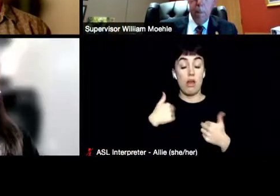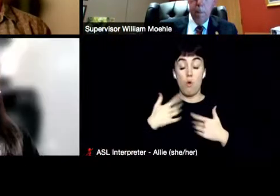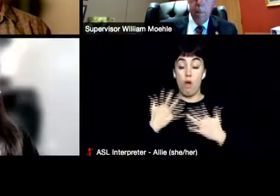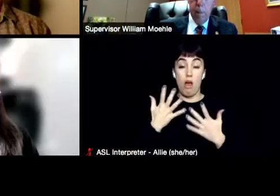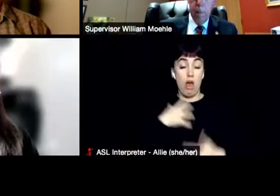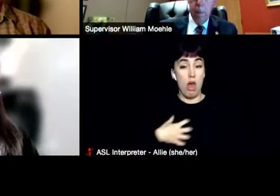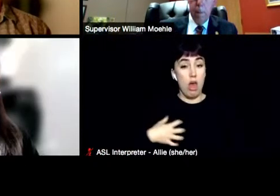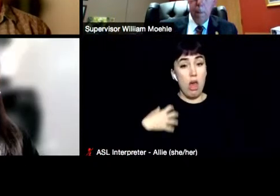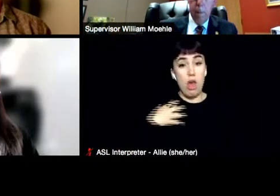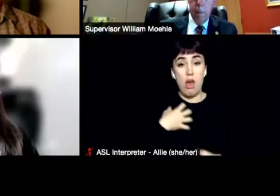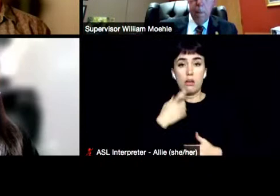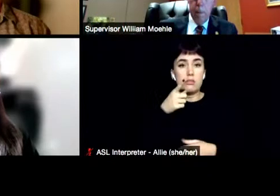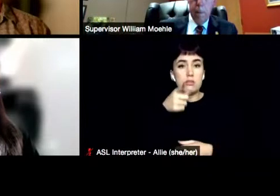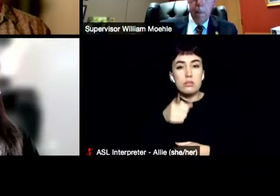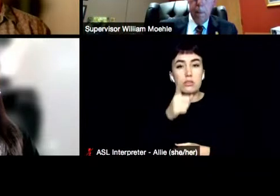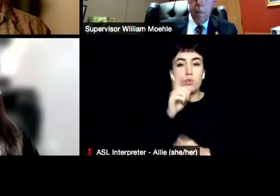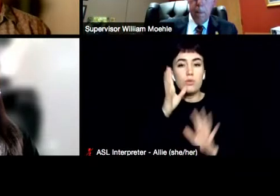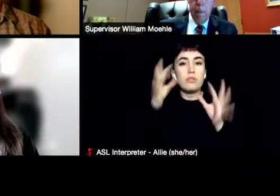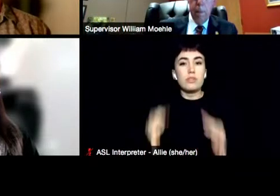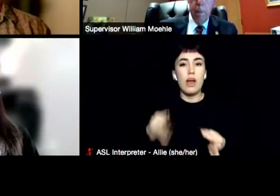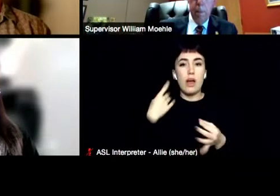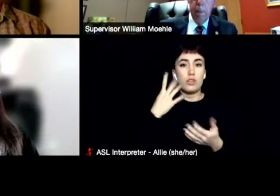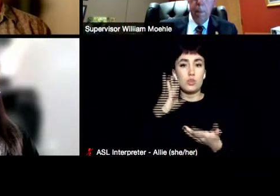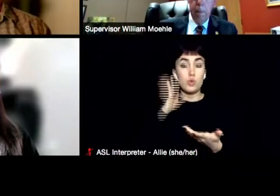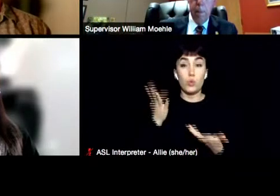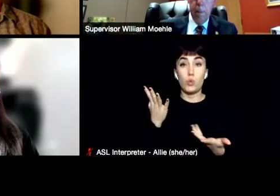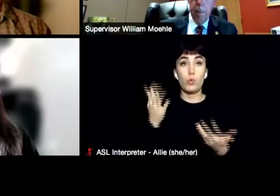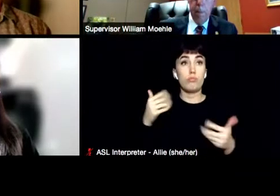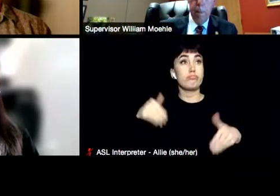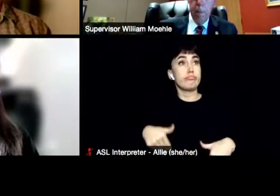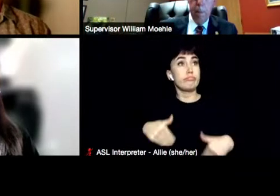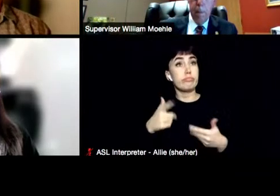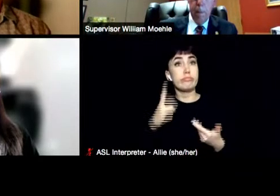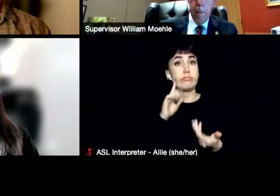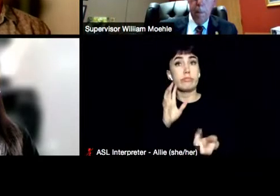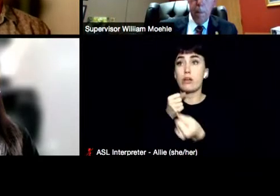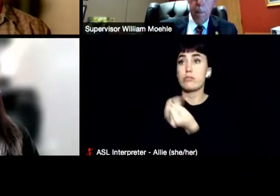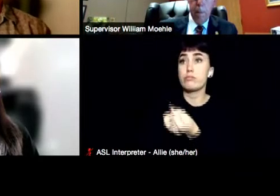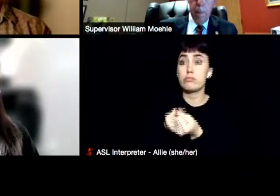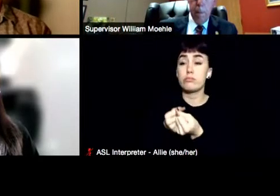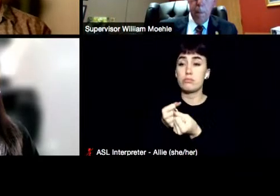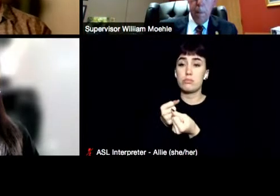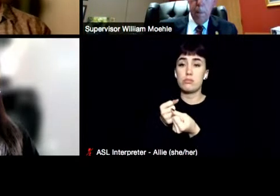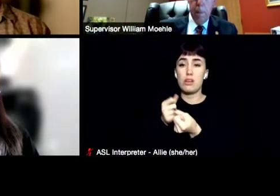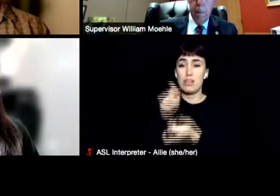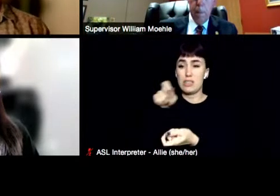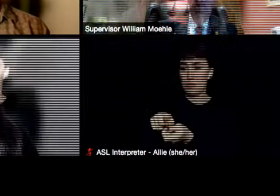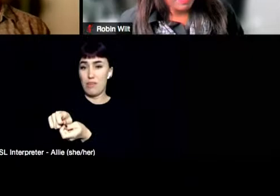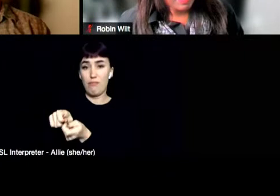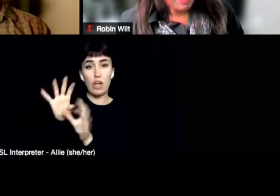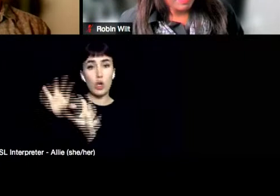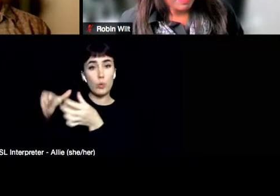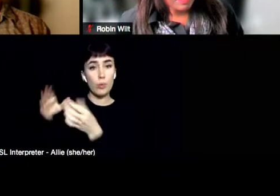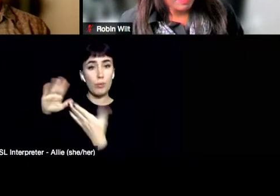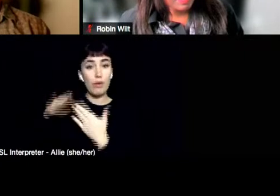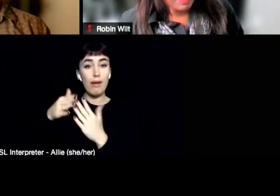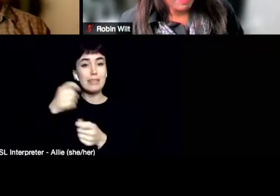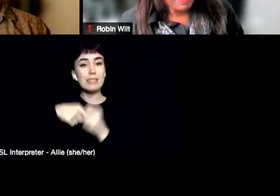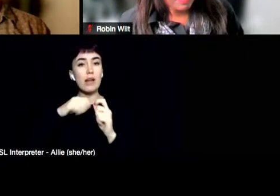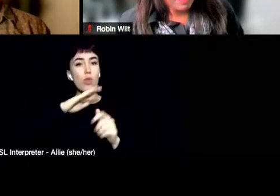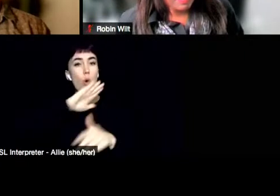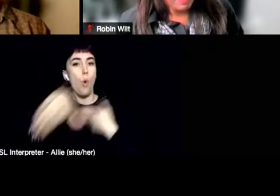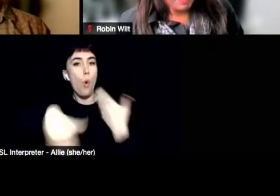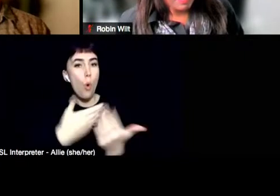appalled by is that you are choosing to stand by a certain set of the community instead of the entire